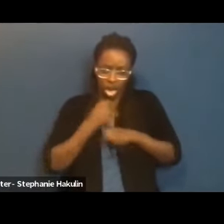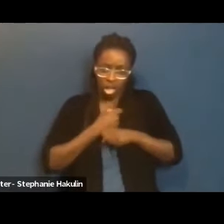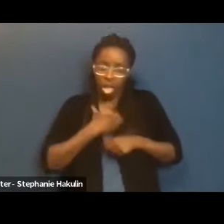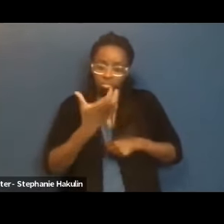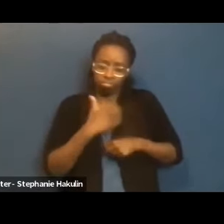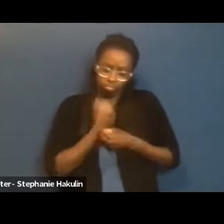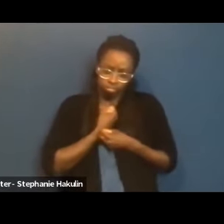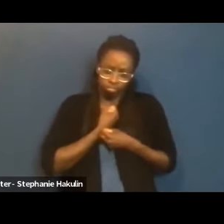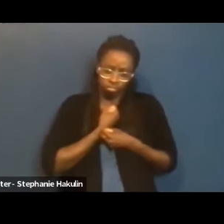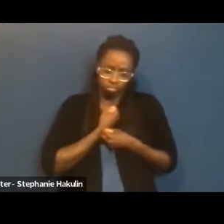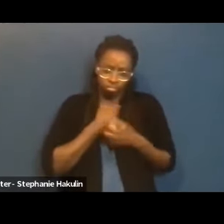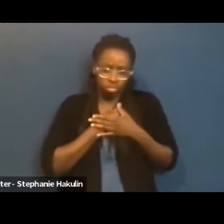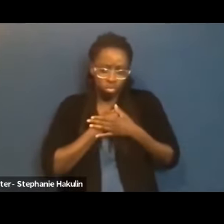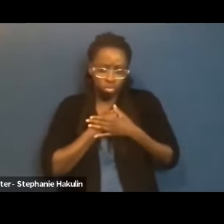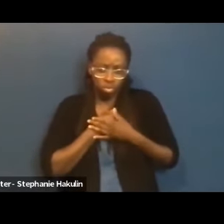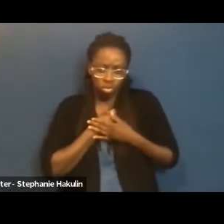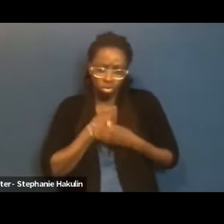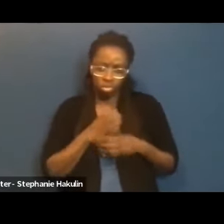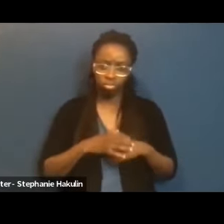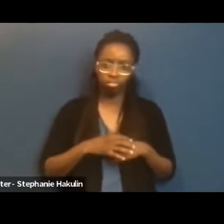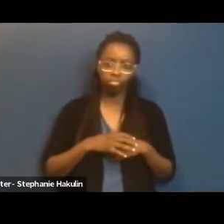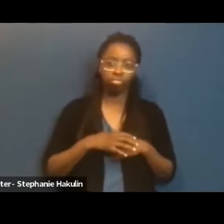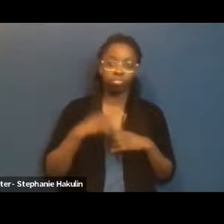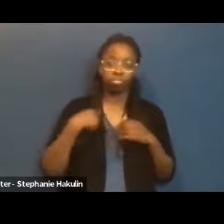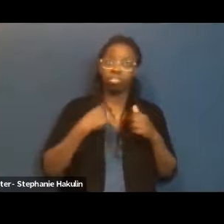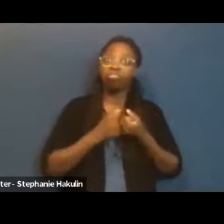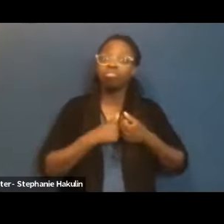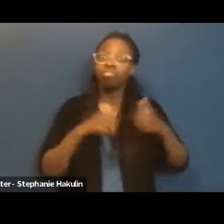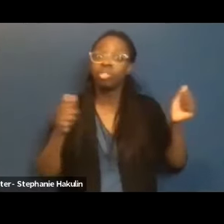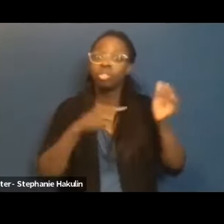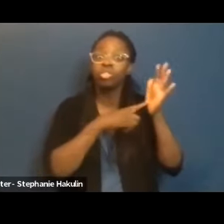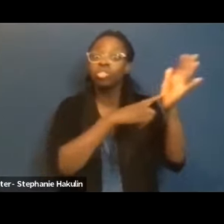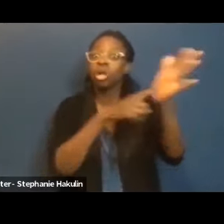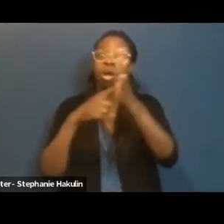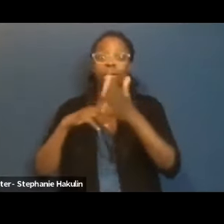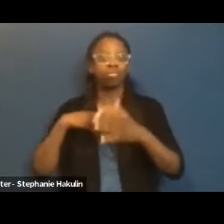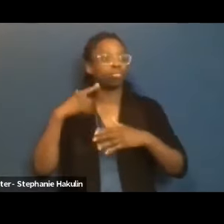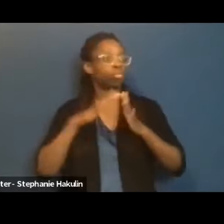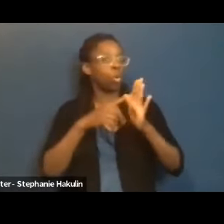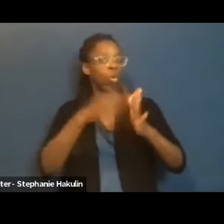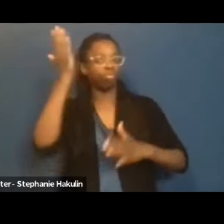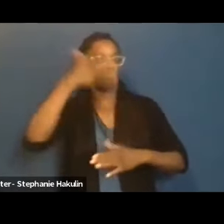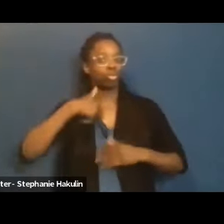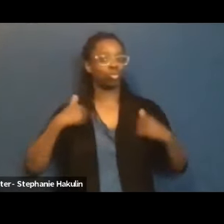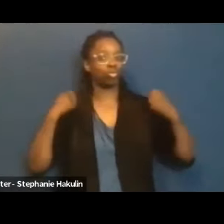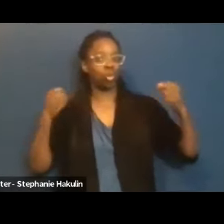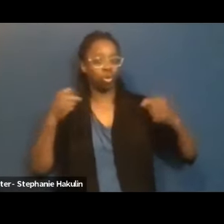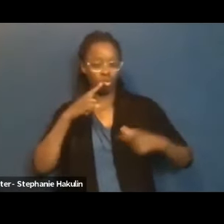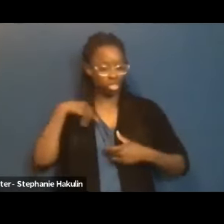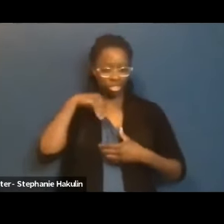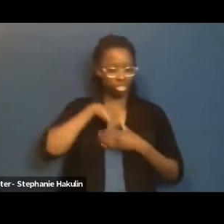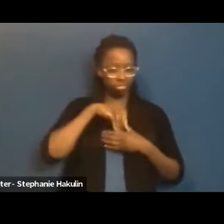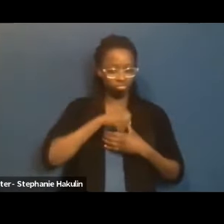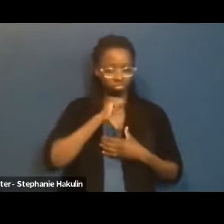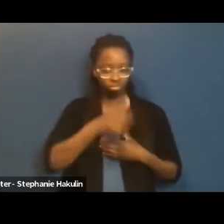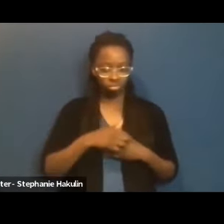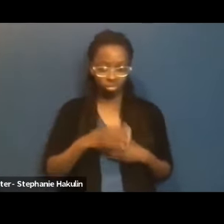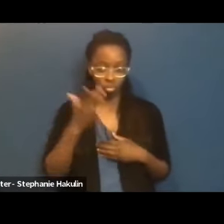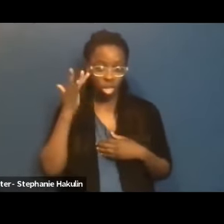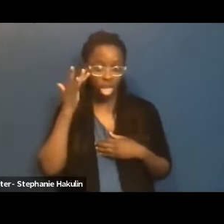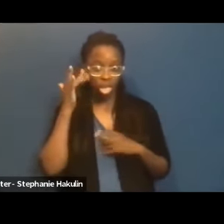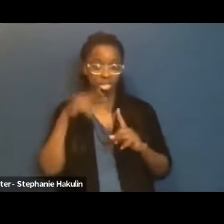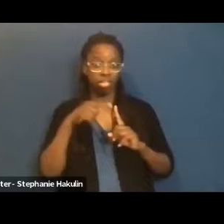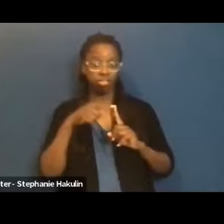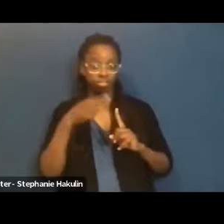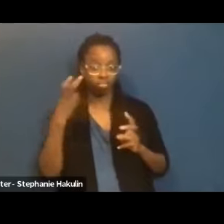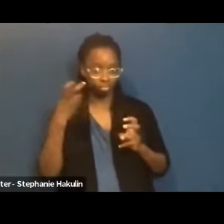strong. Because brown skin girls have black girl magic, so they are immune to pain. How can